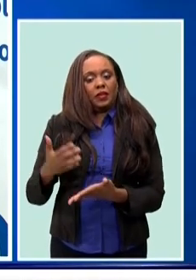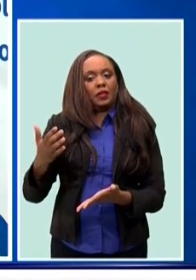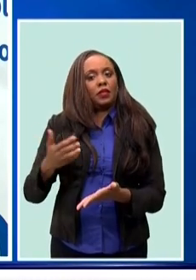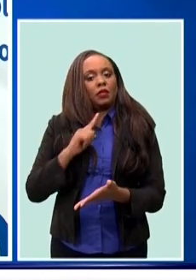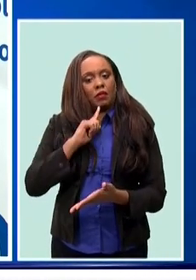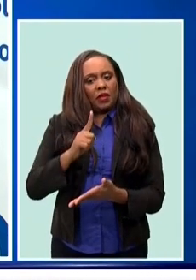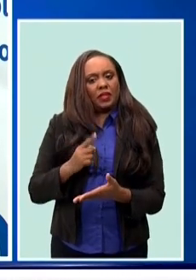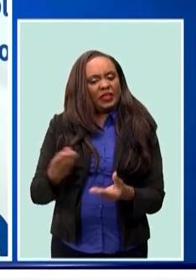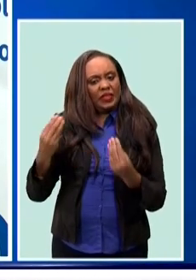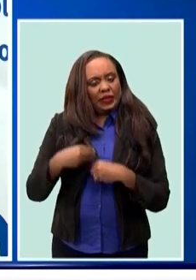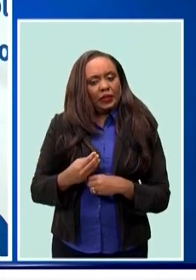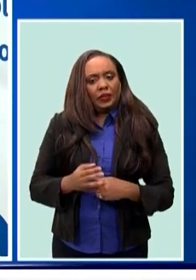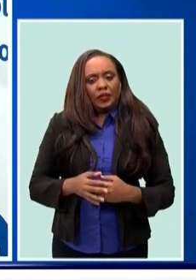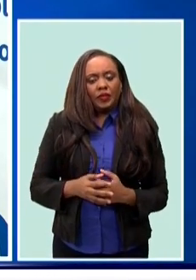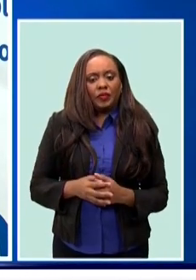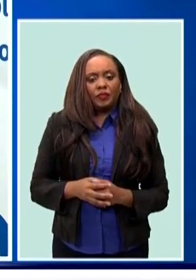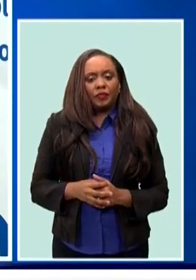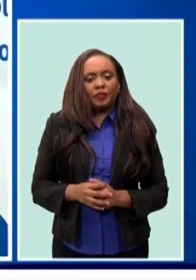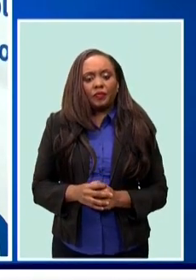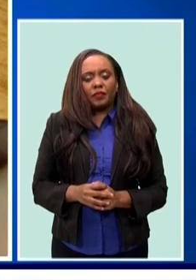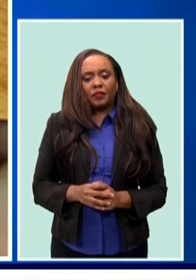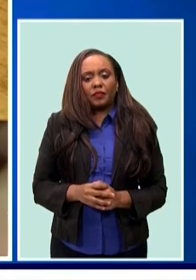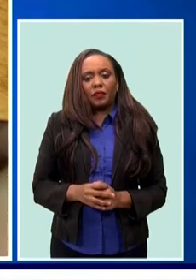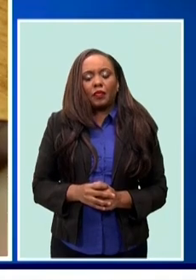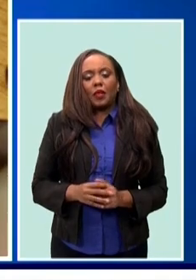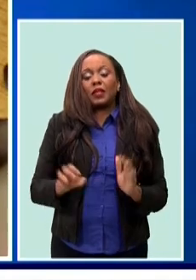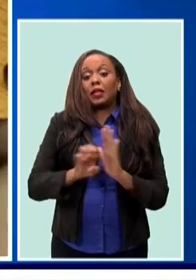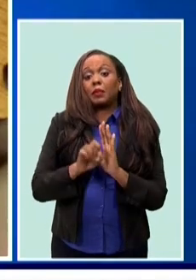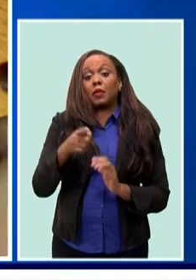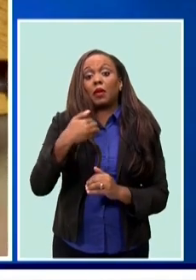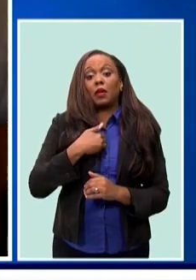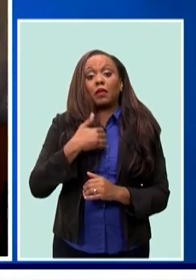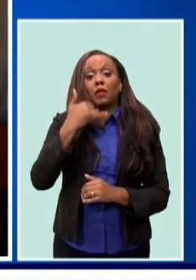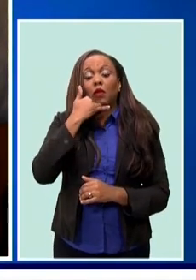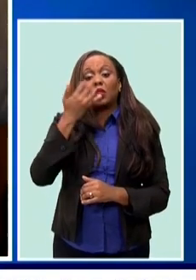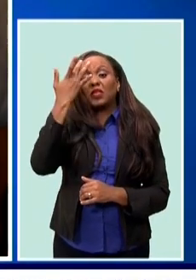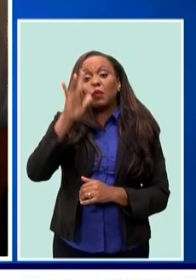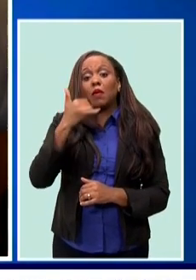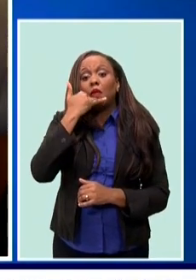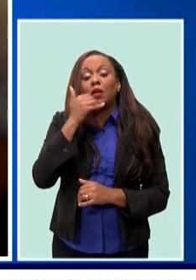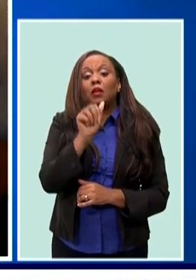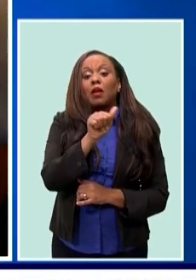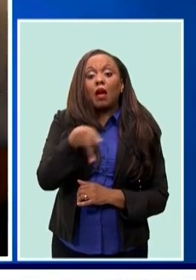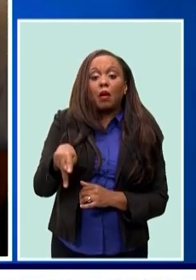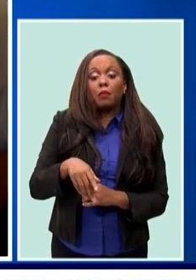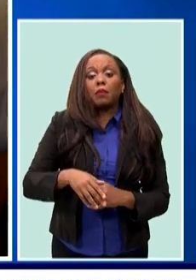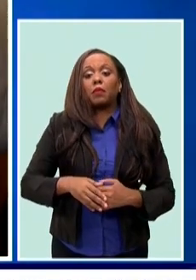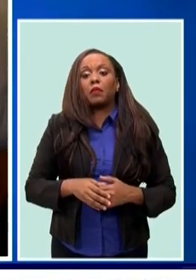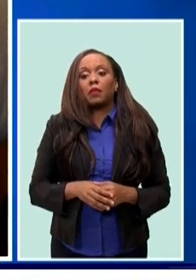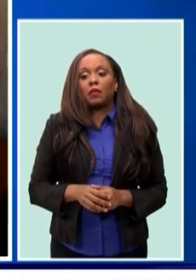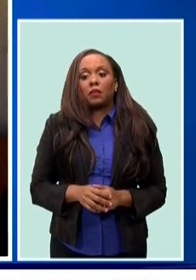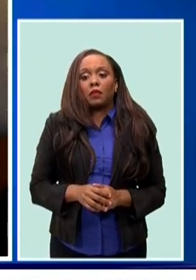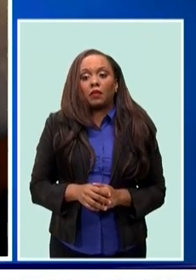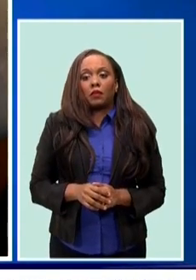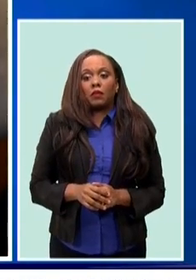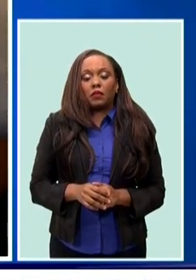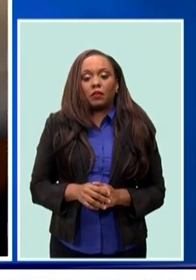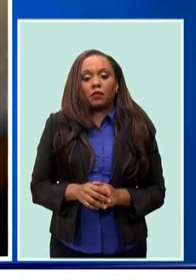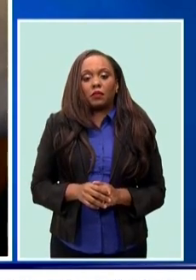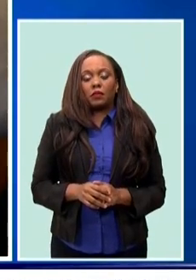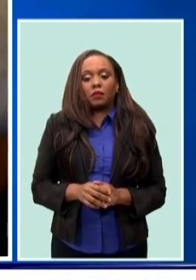retail level being the consumer level. So you could have a smartphone app, a digital wallet if you like, that carries